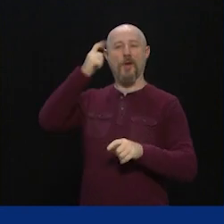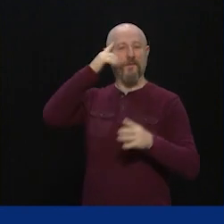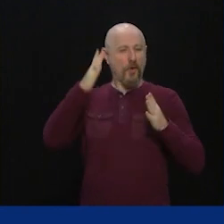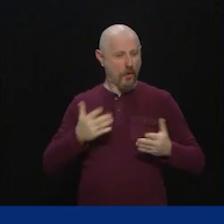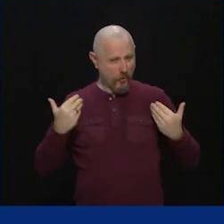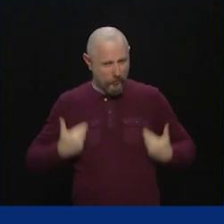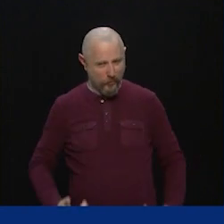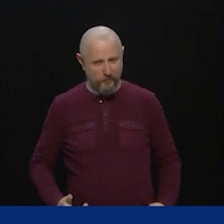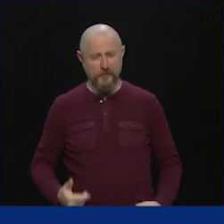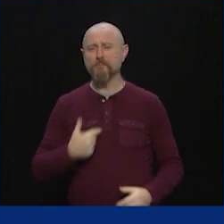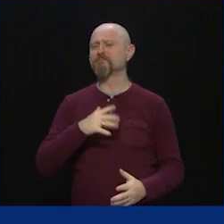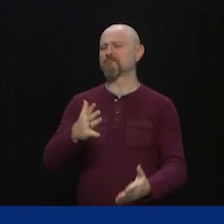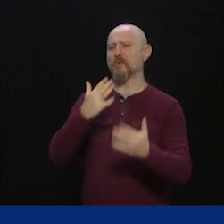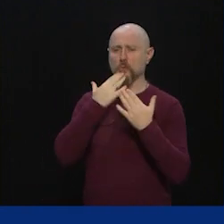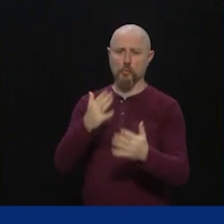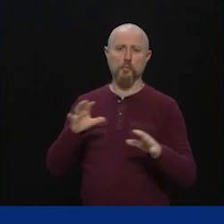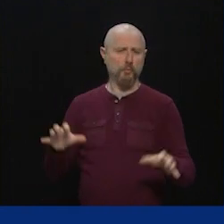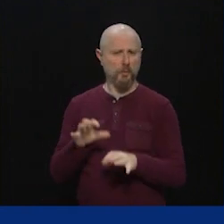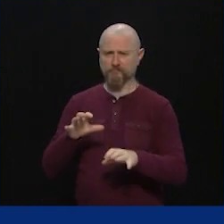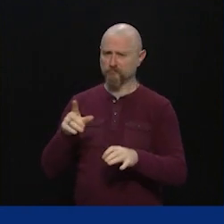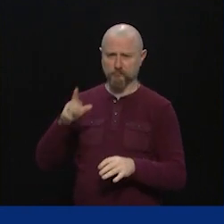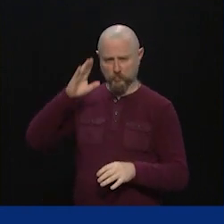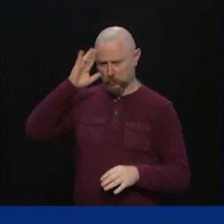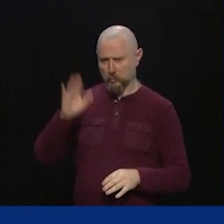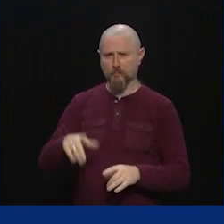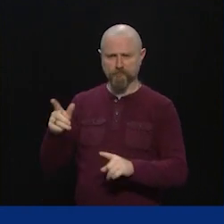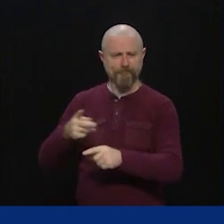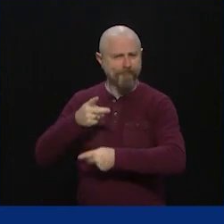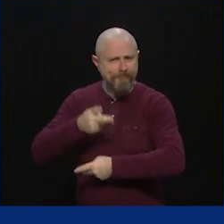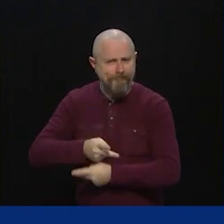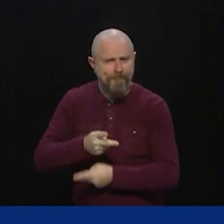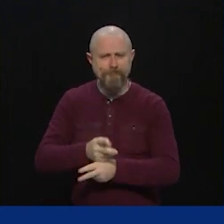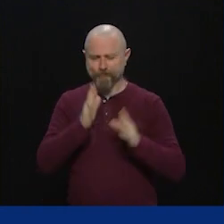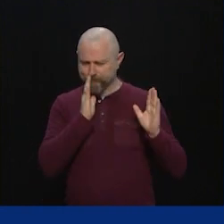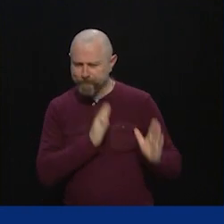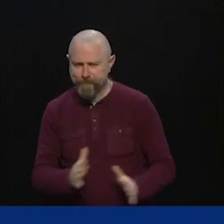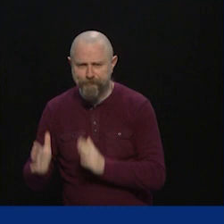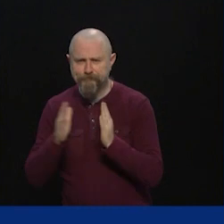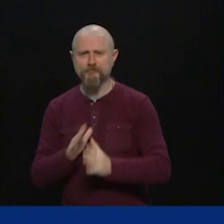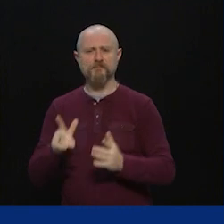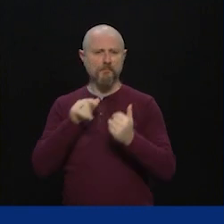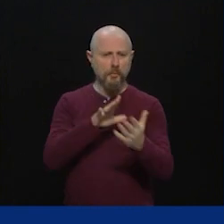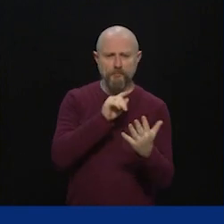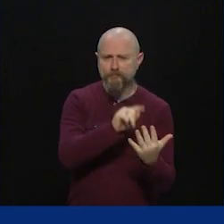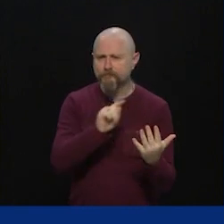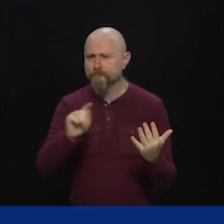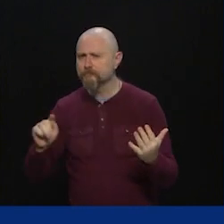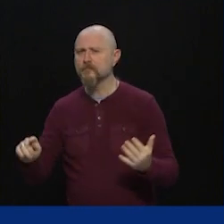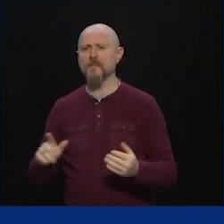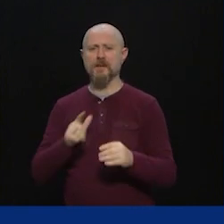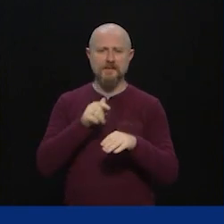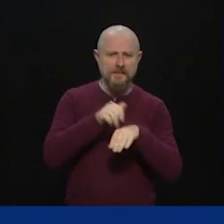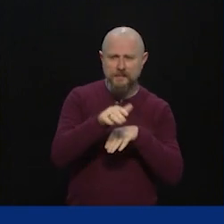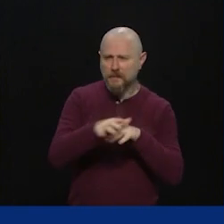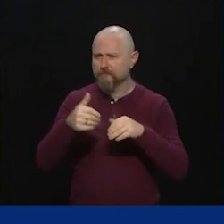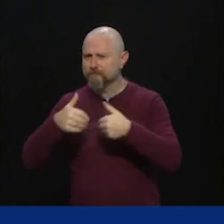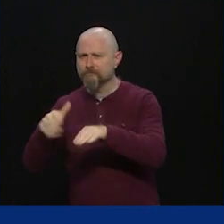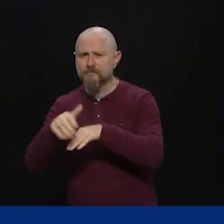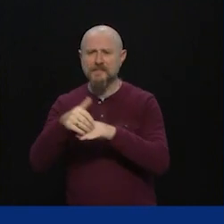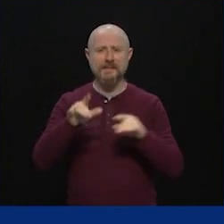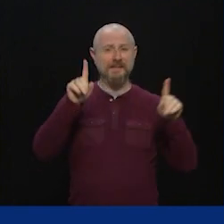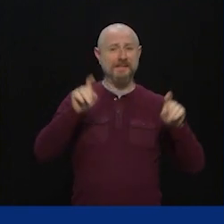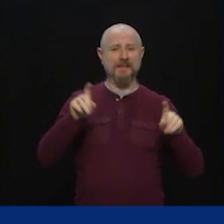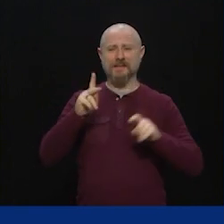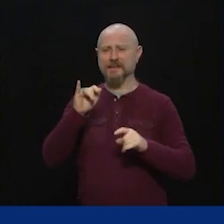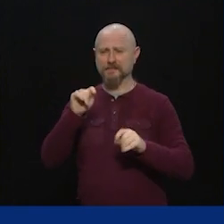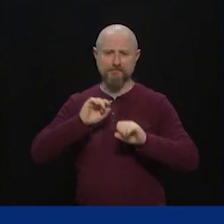you were very thoughtful in your approach as well yourselves in terms of getting test kits out to students before the break. I thought that